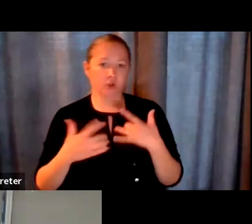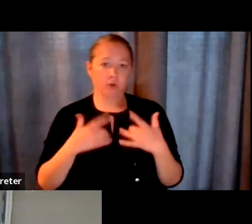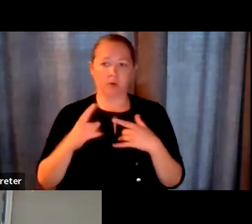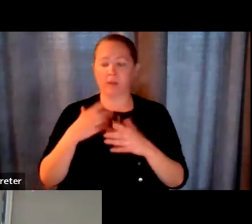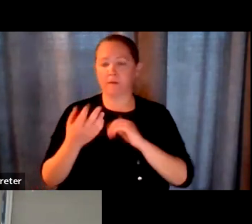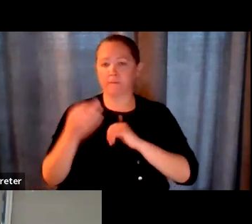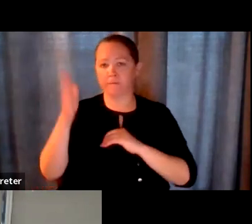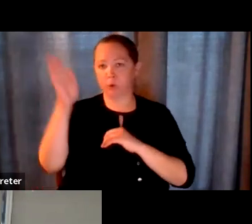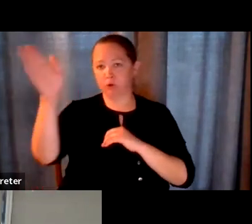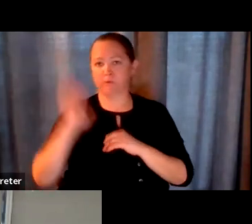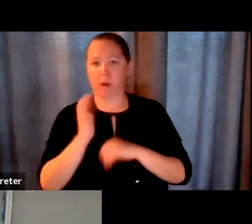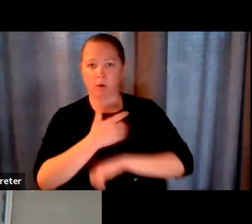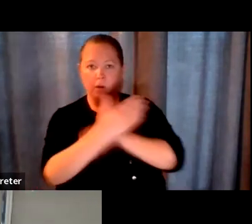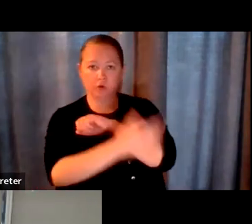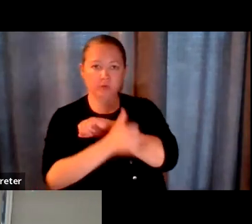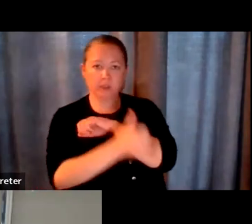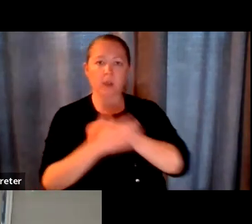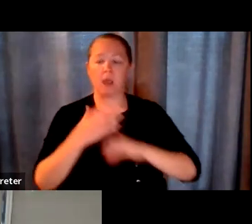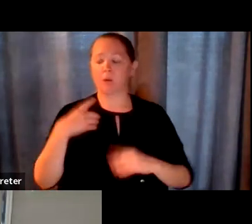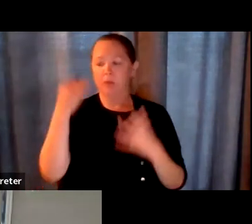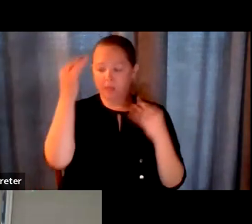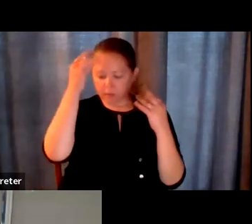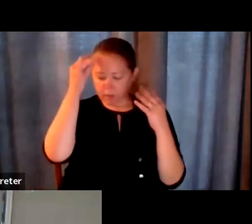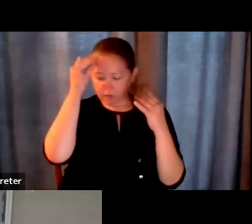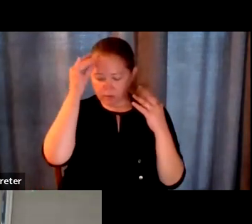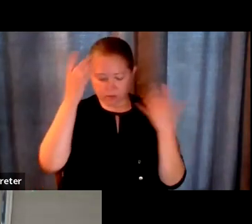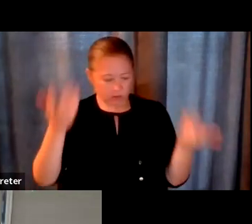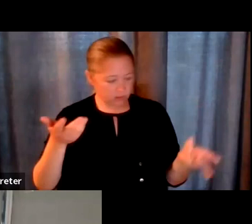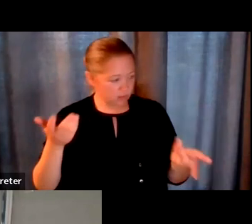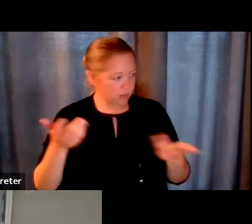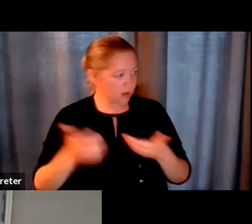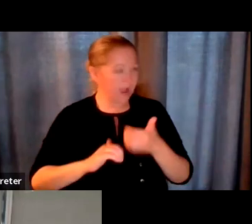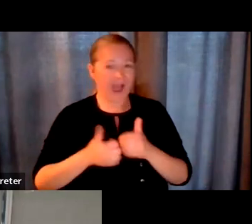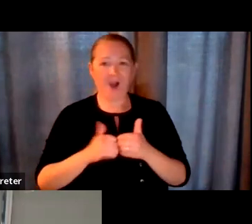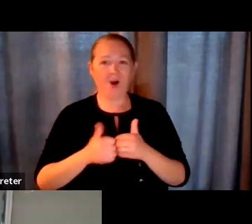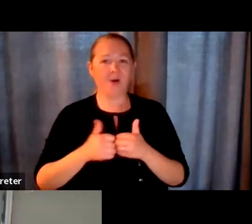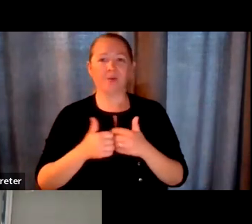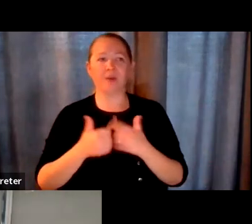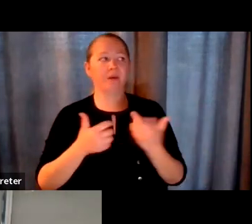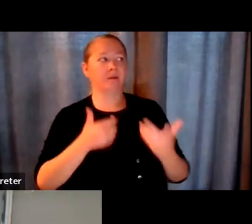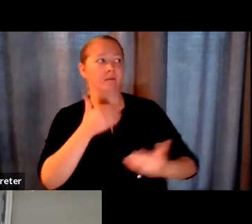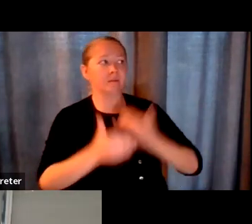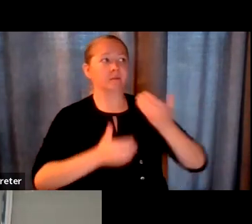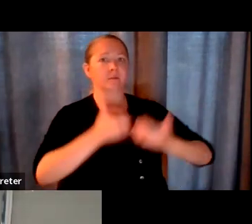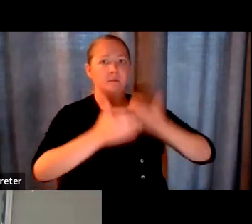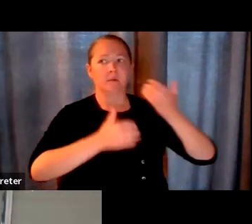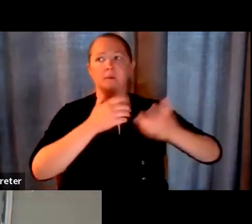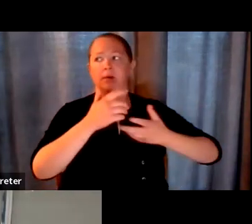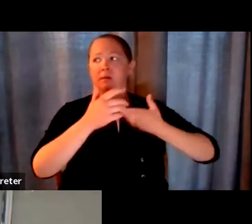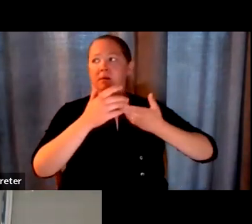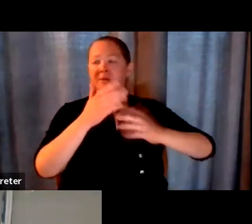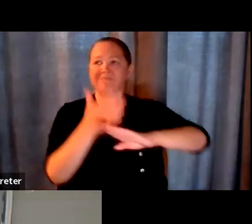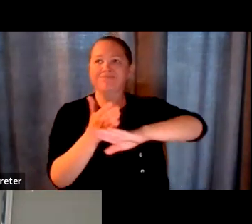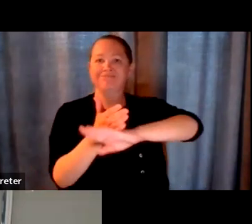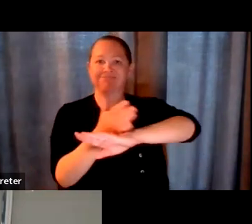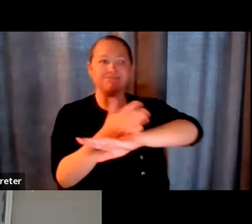country. And I was thinking about it, how do we claw our way out of this moment? And one of the